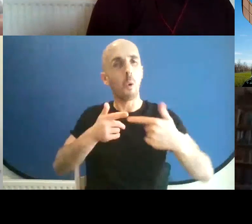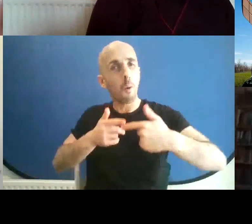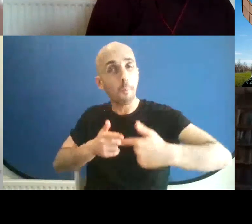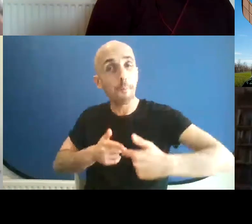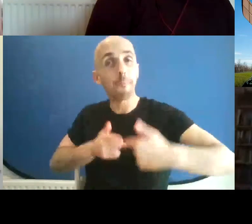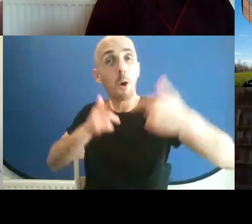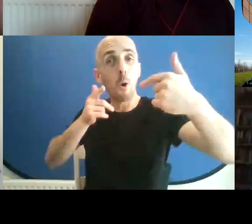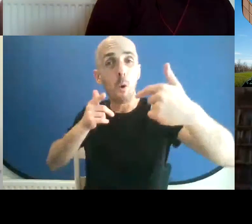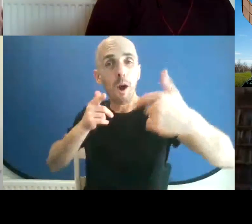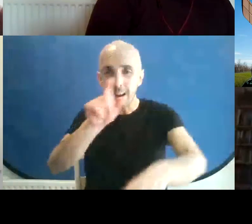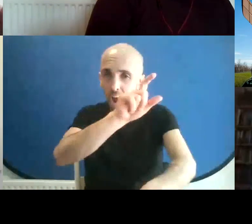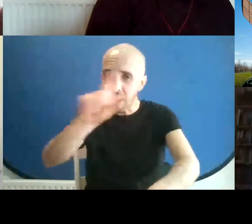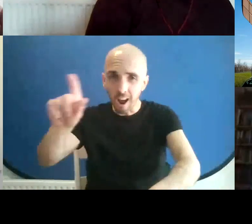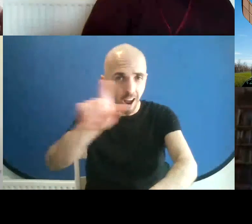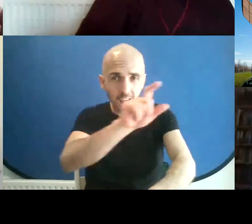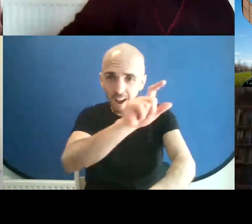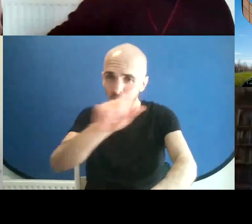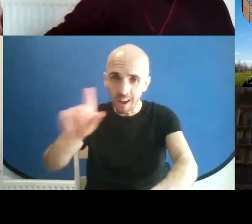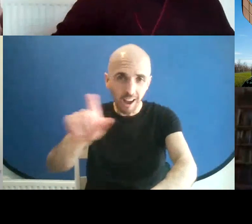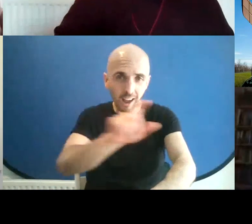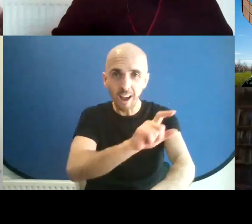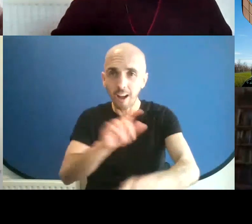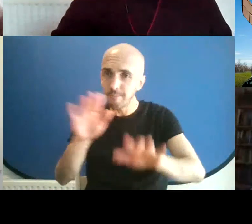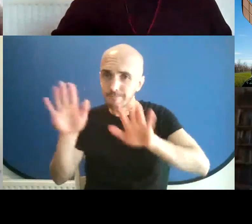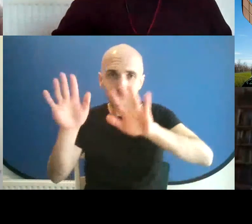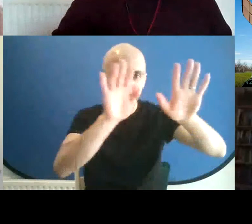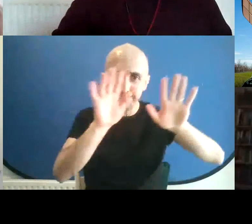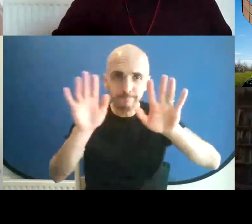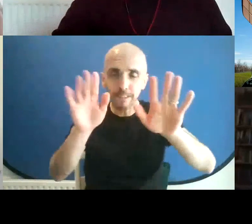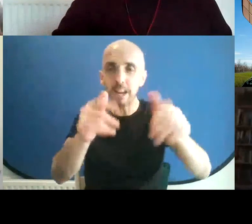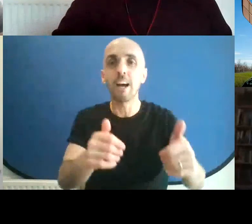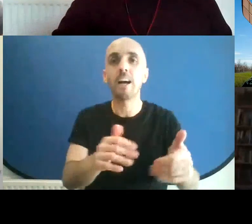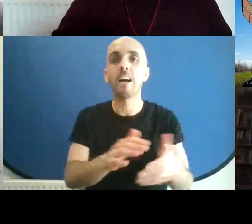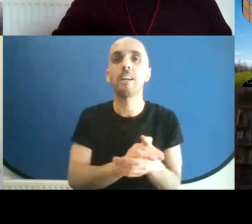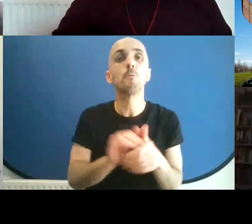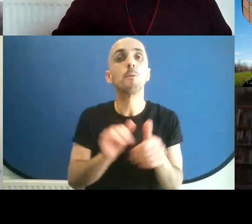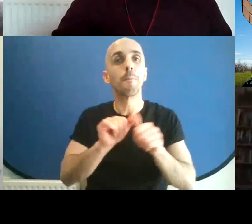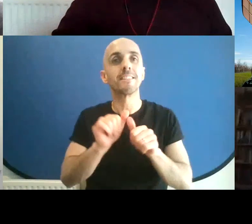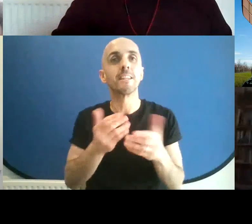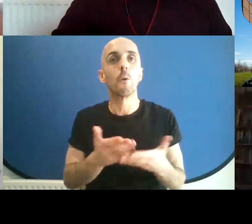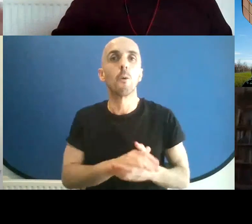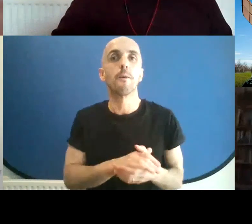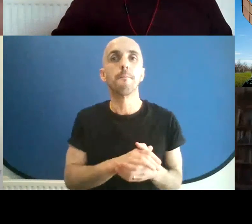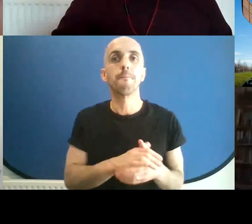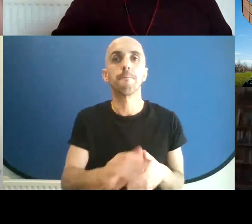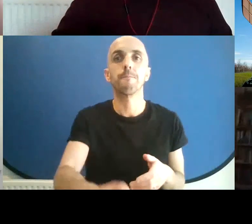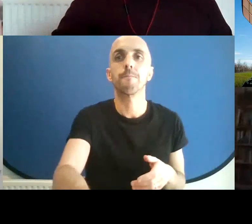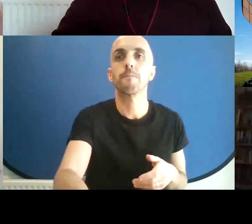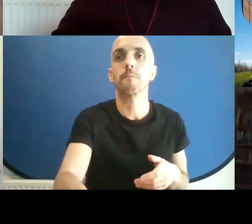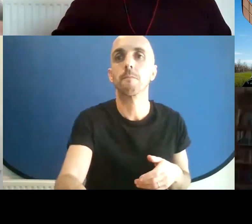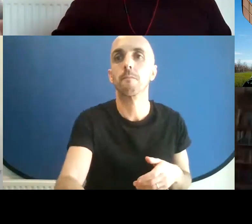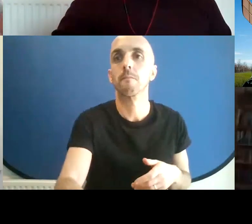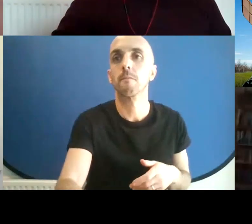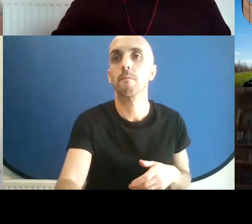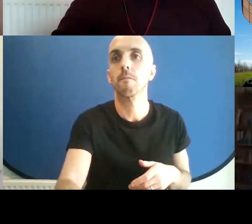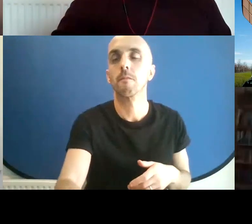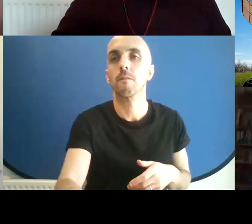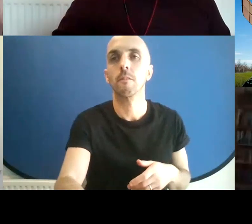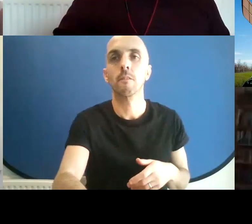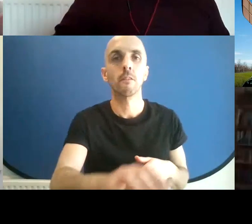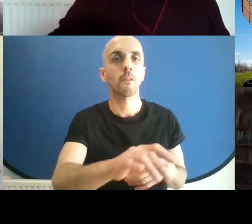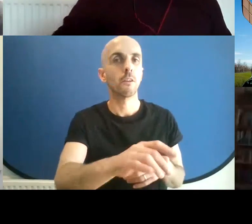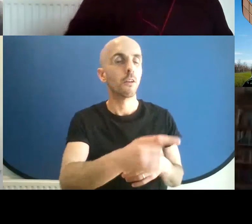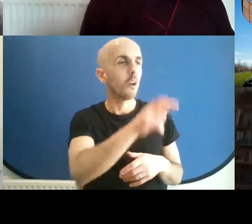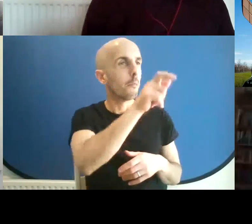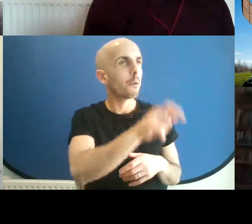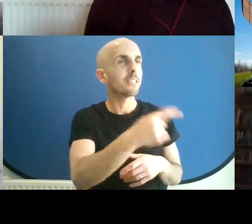to better support clients to be involved in the process. And a really good point made about the fact that as we come out